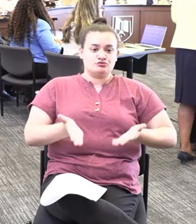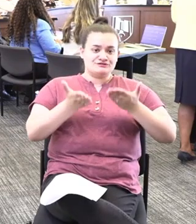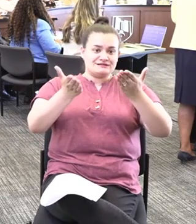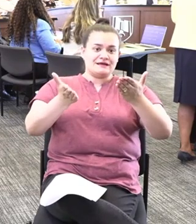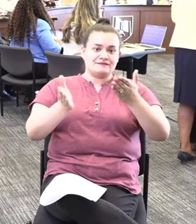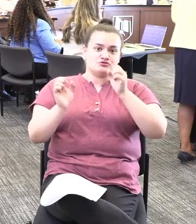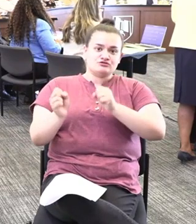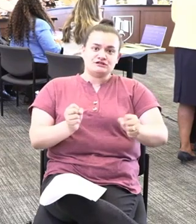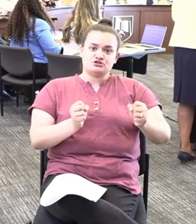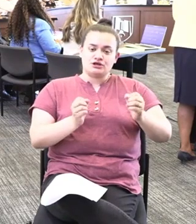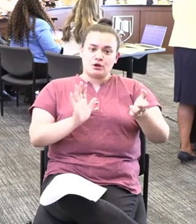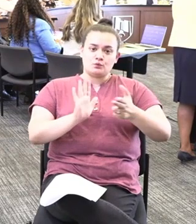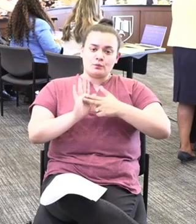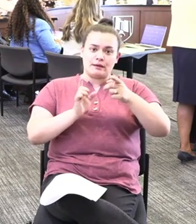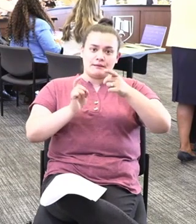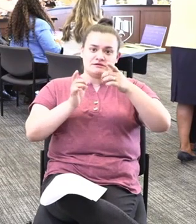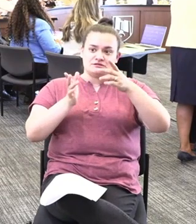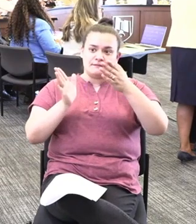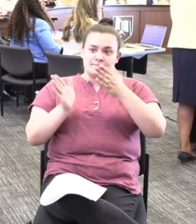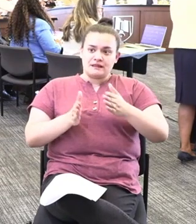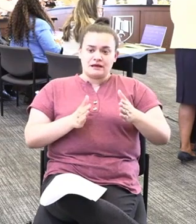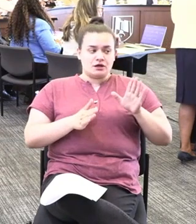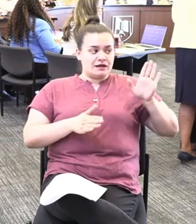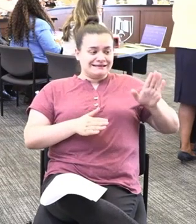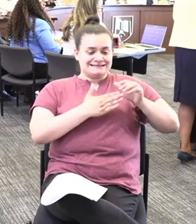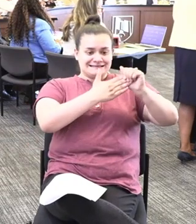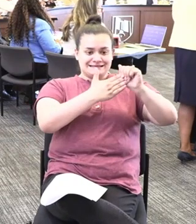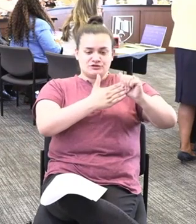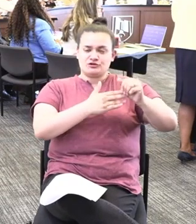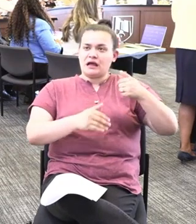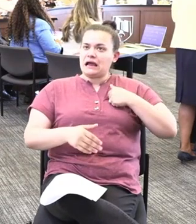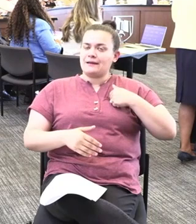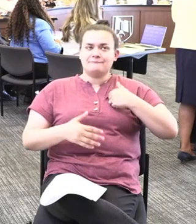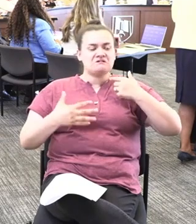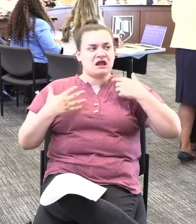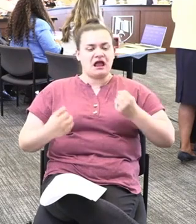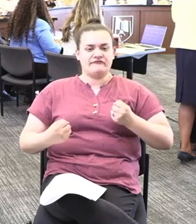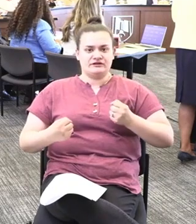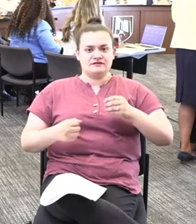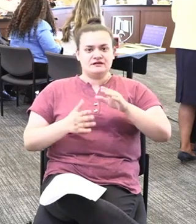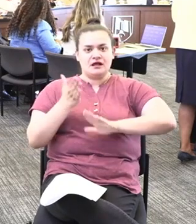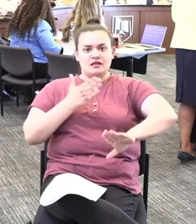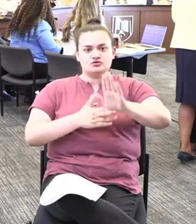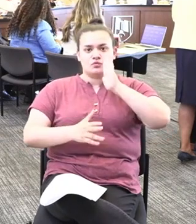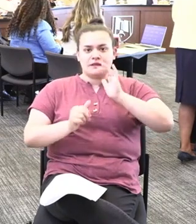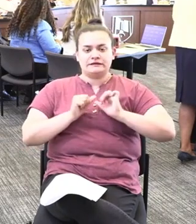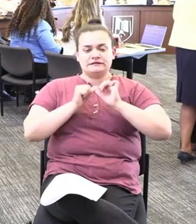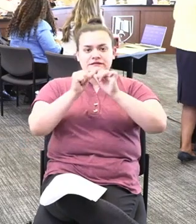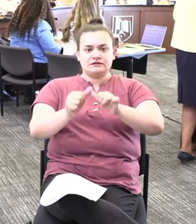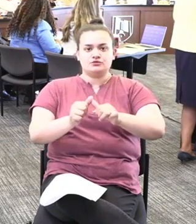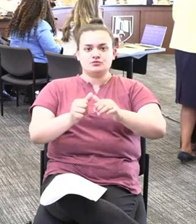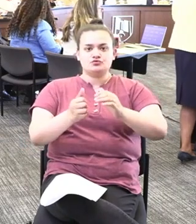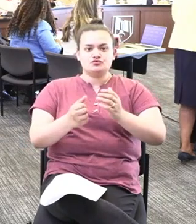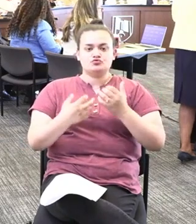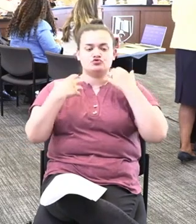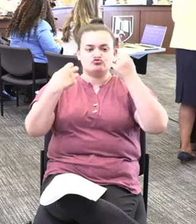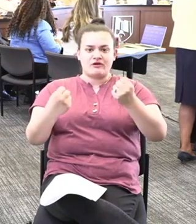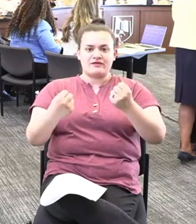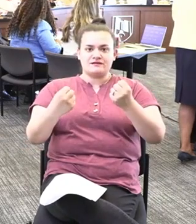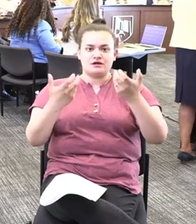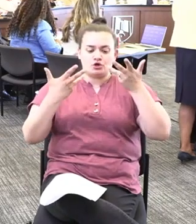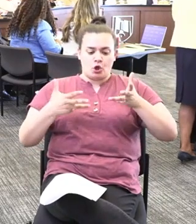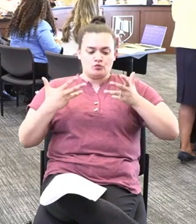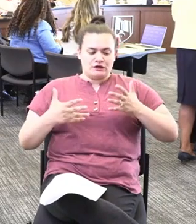Management Plan updates. Under his leadership, I'm absolutely confident that the college will continue to strengthen an